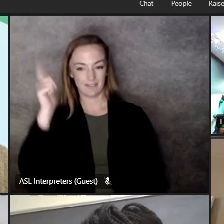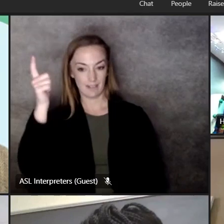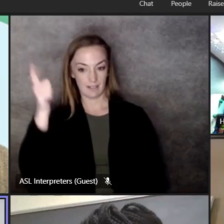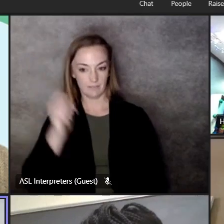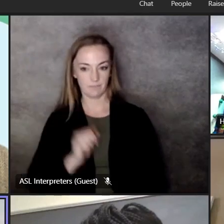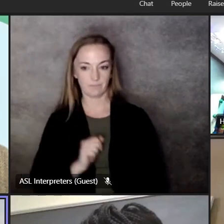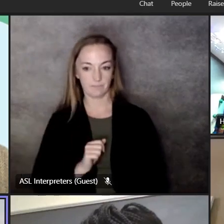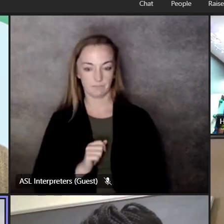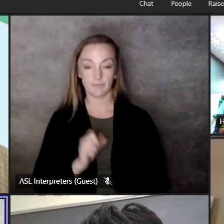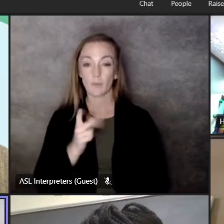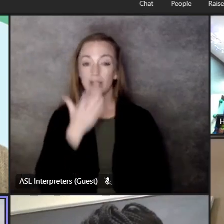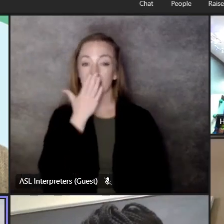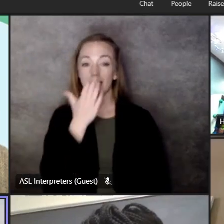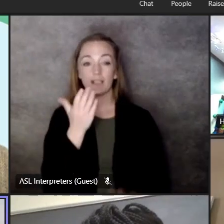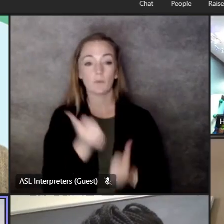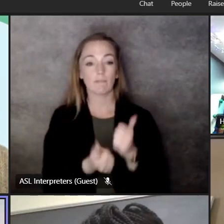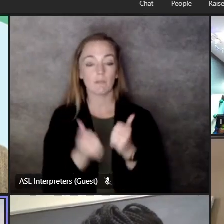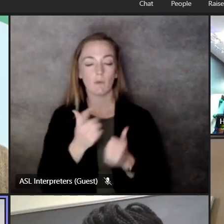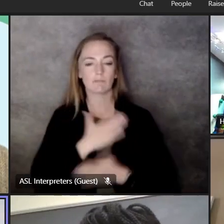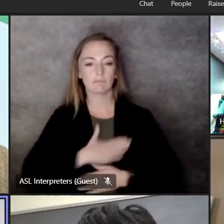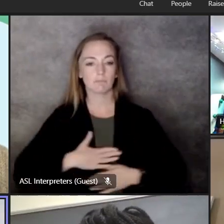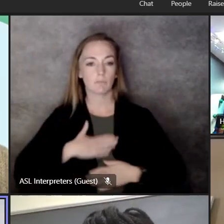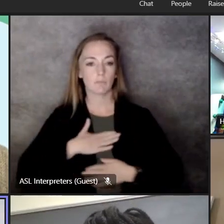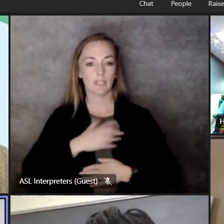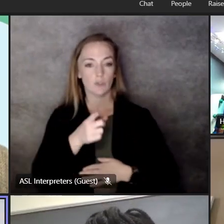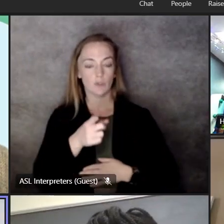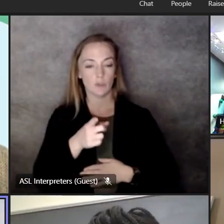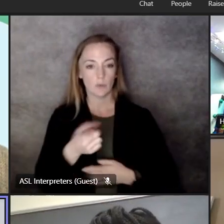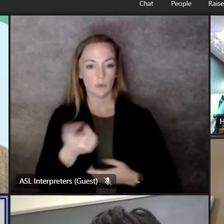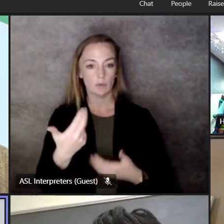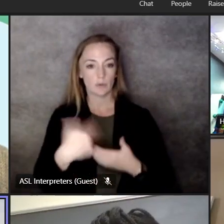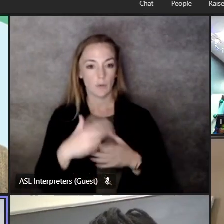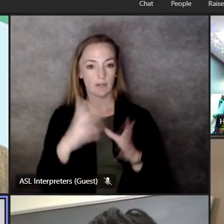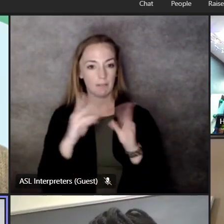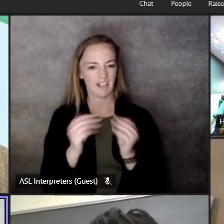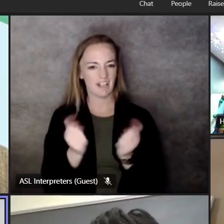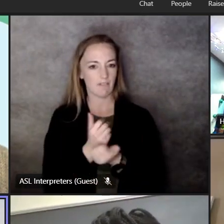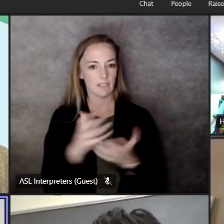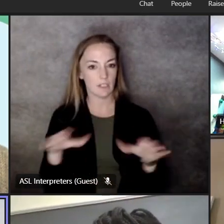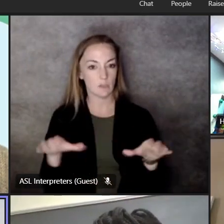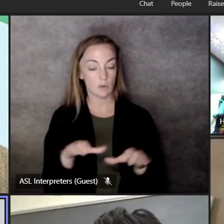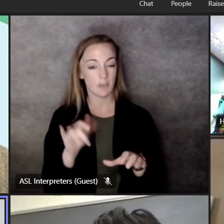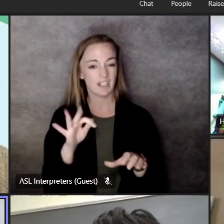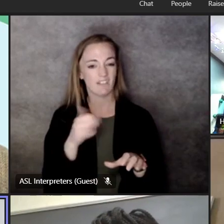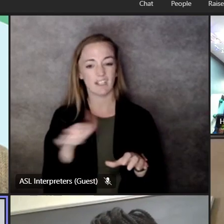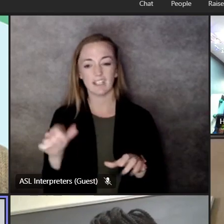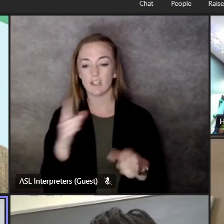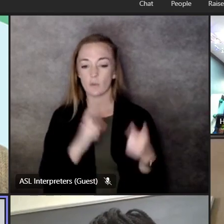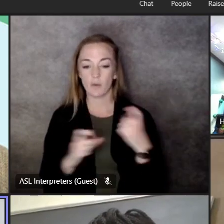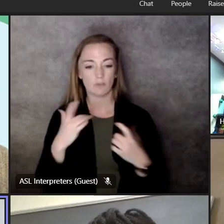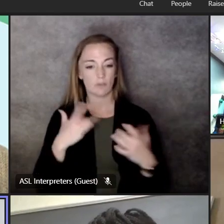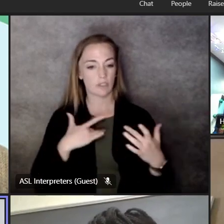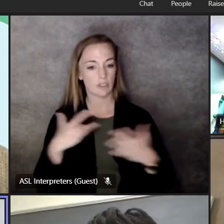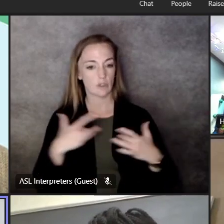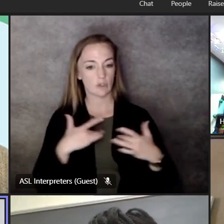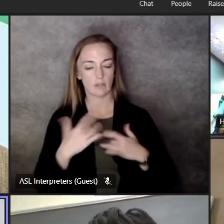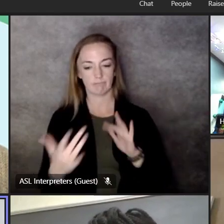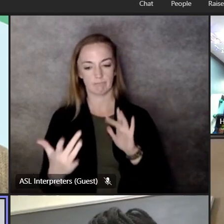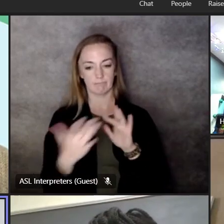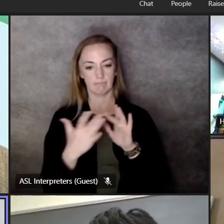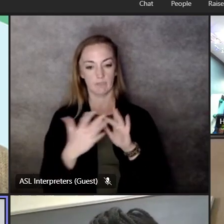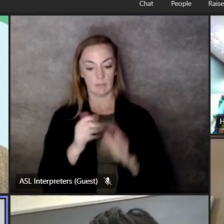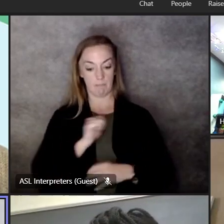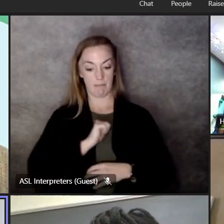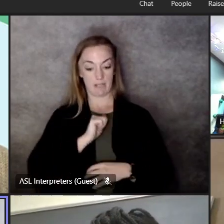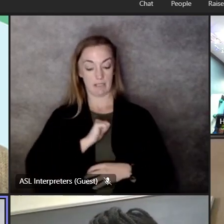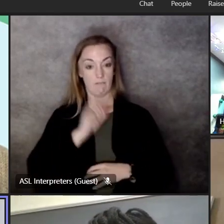Thanks so much, everybody. We appreciate you and everything that you do. If you ever have any questions or concerns, you can reach out to myself